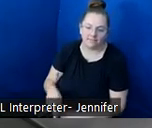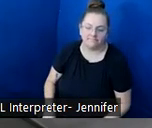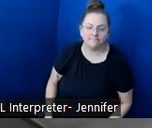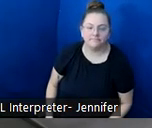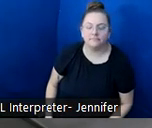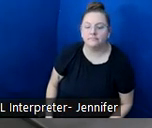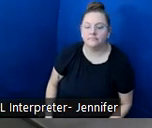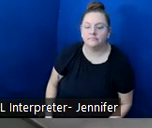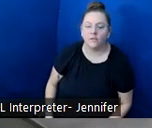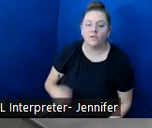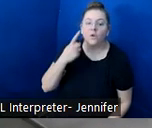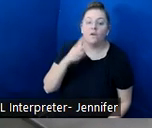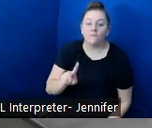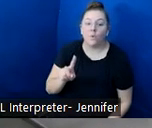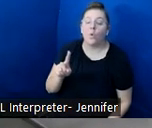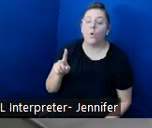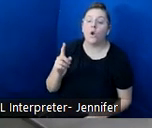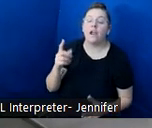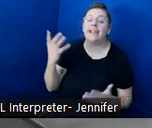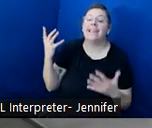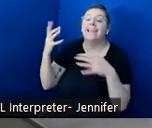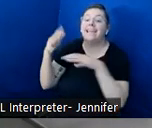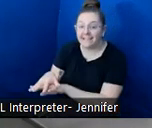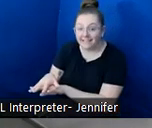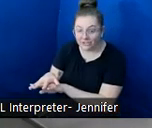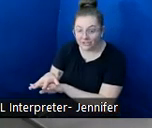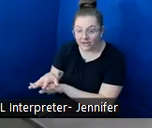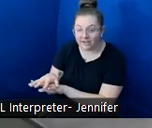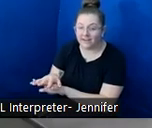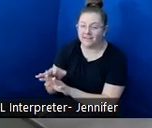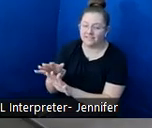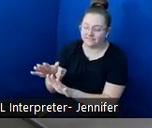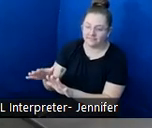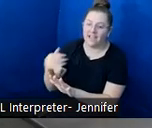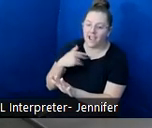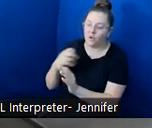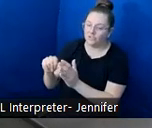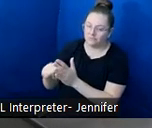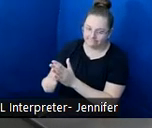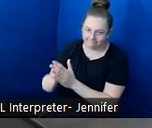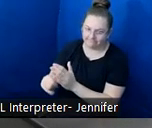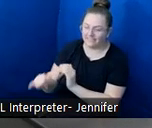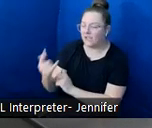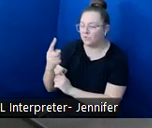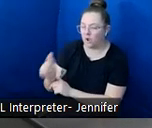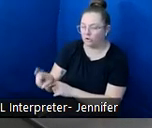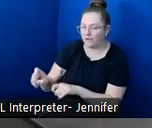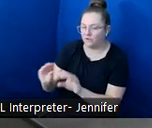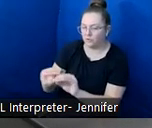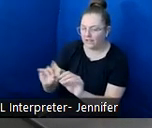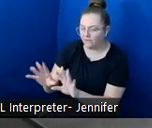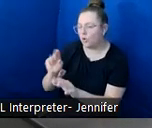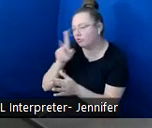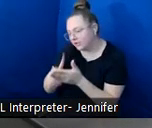the integrated SNBC, and I stress this a little bit, this is one of the questions you'll want to ask for research,